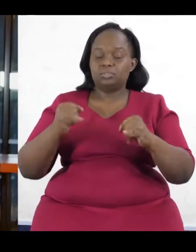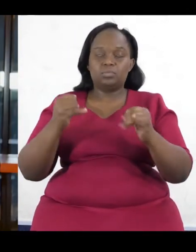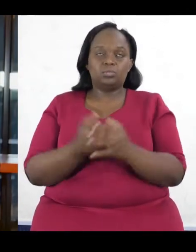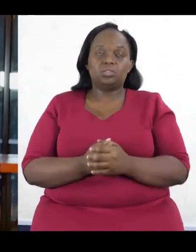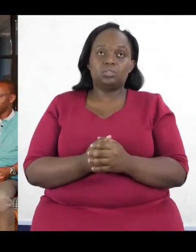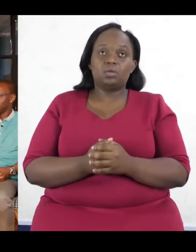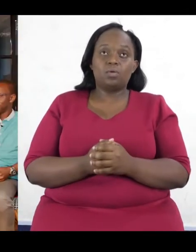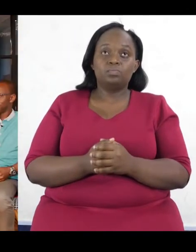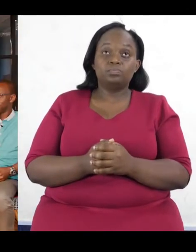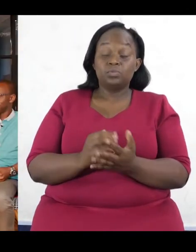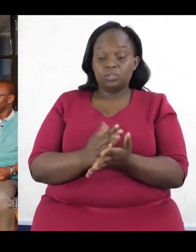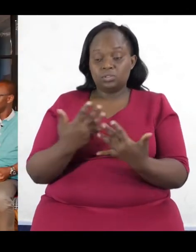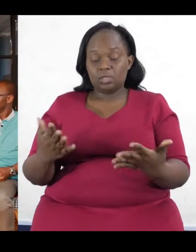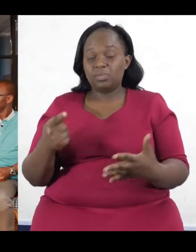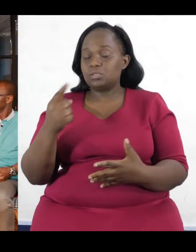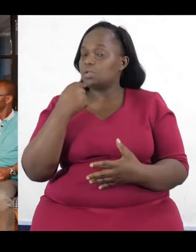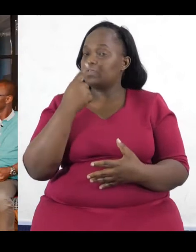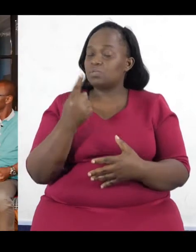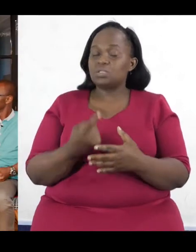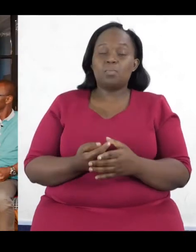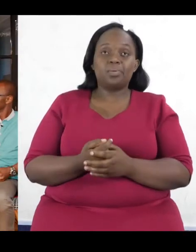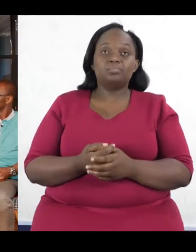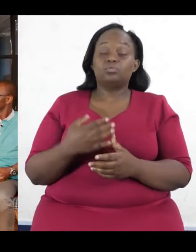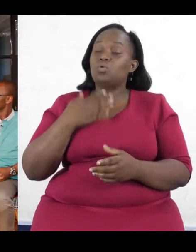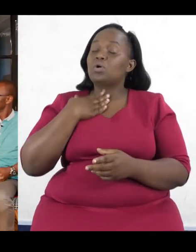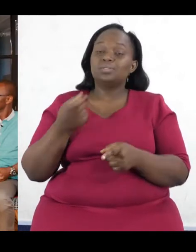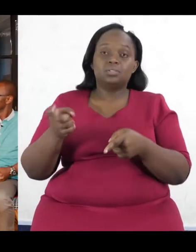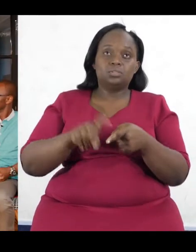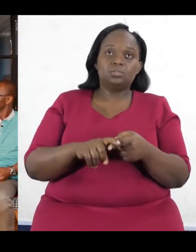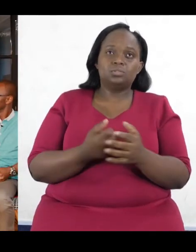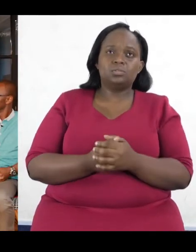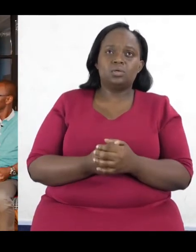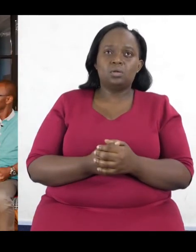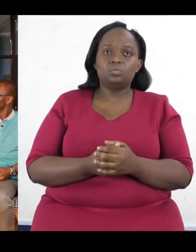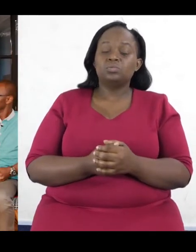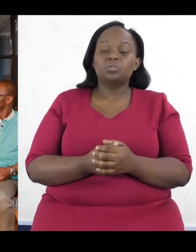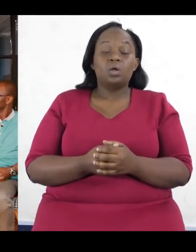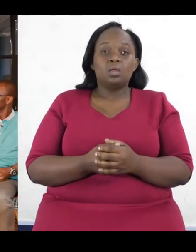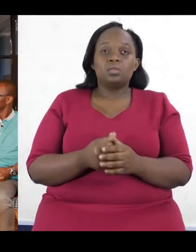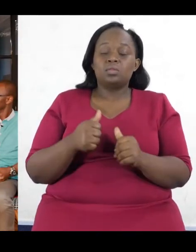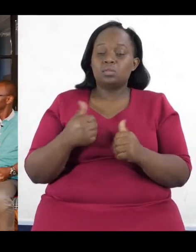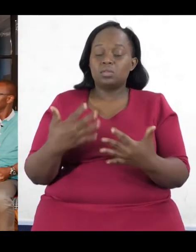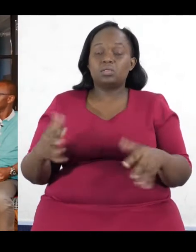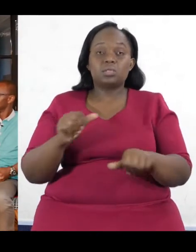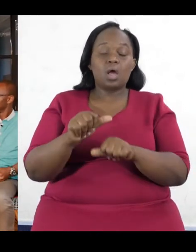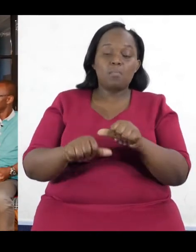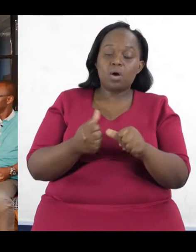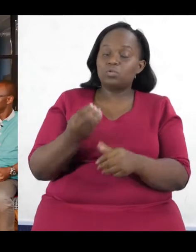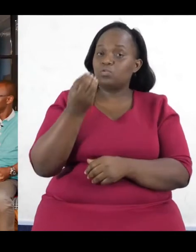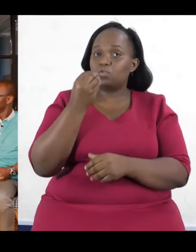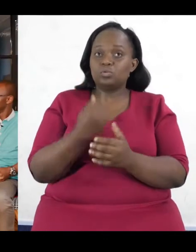say. And something else I think you might also want to add on it is that the concept of trigger foods, farm to fork,